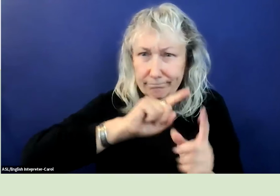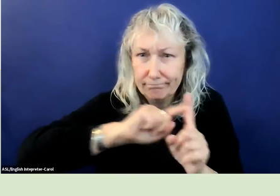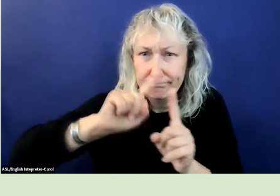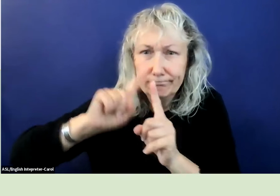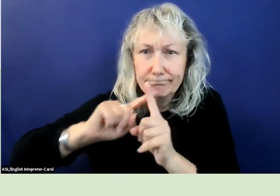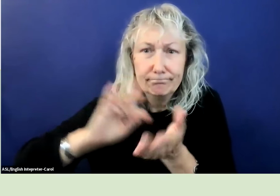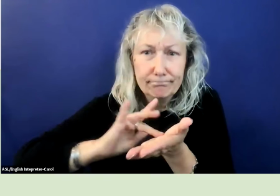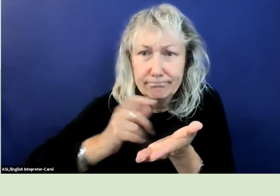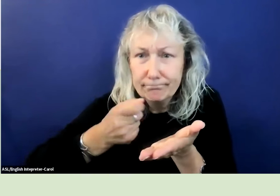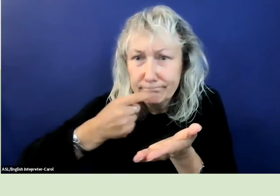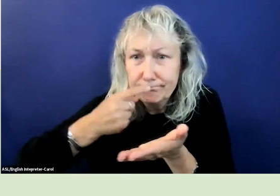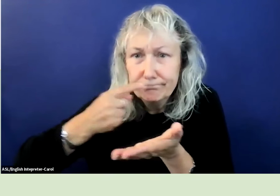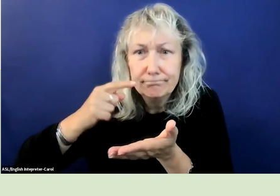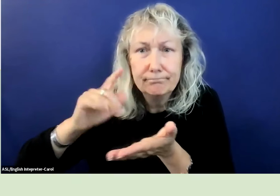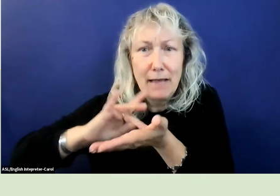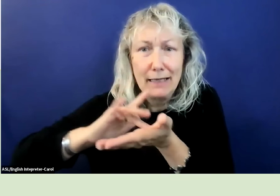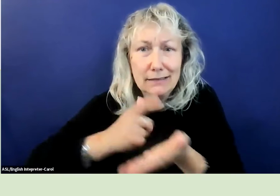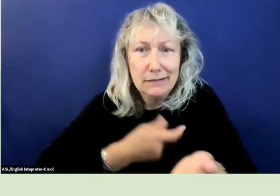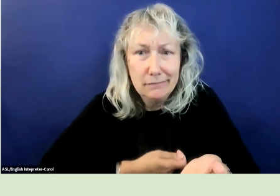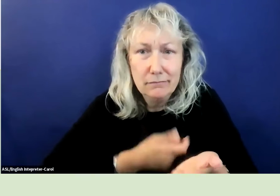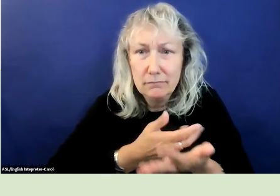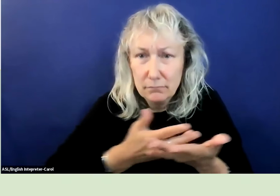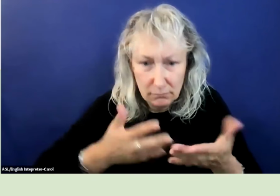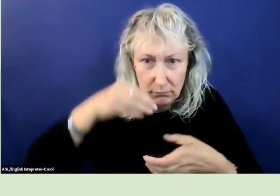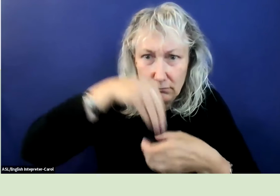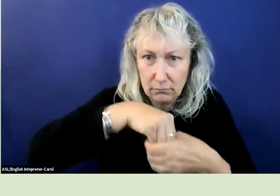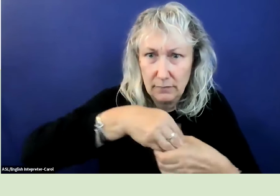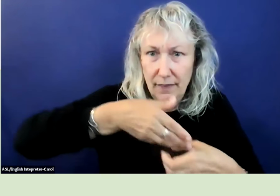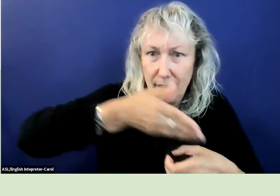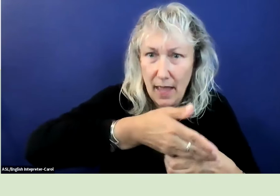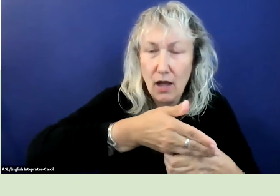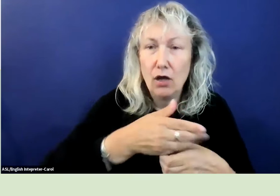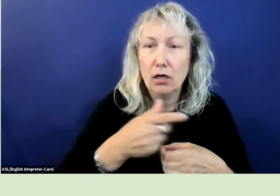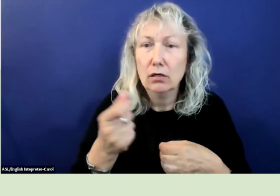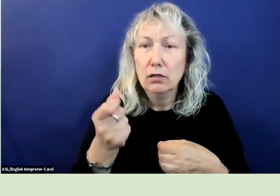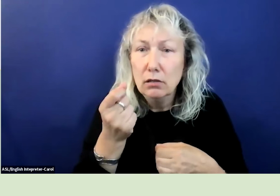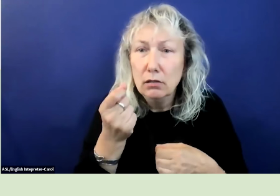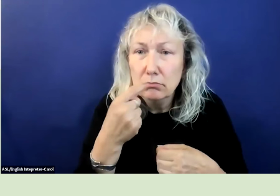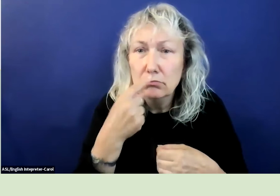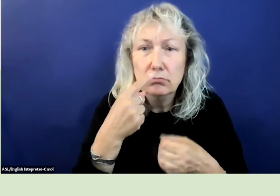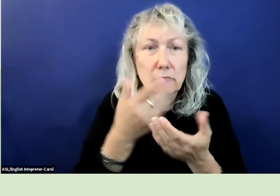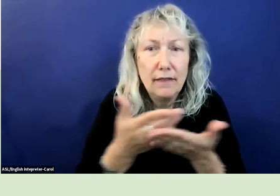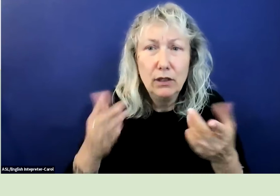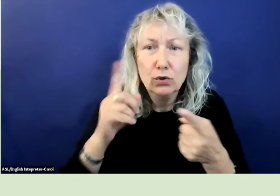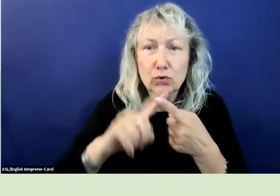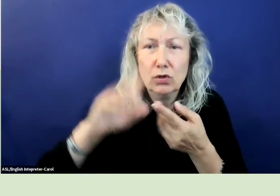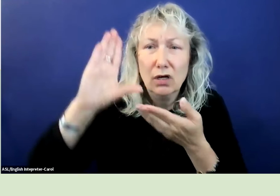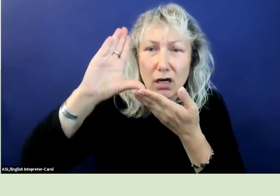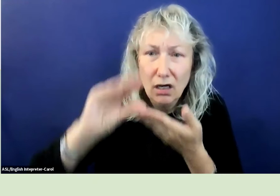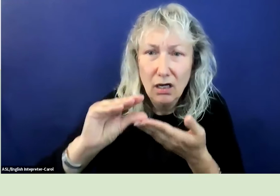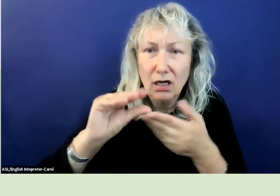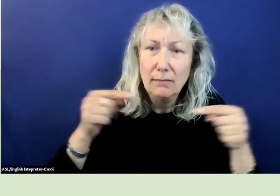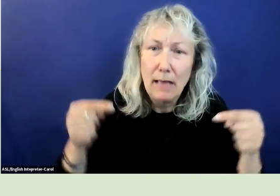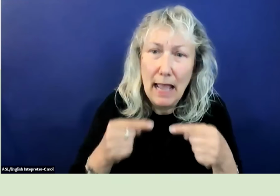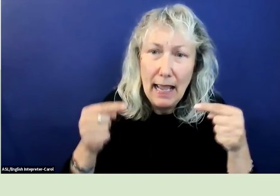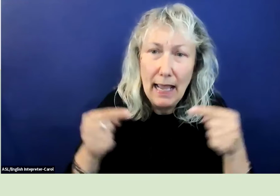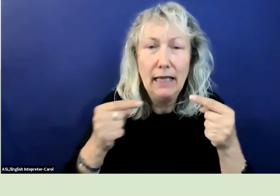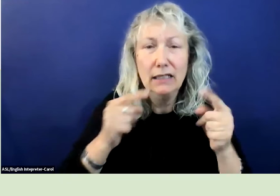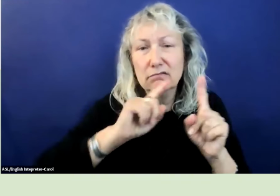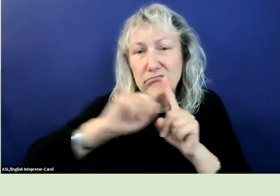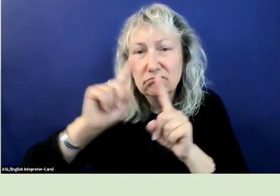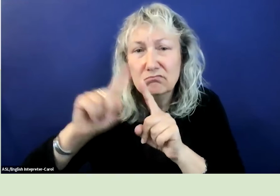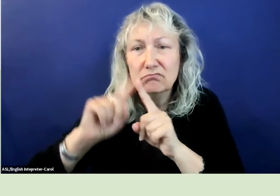prescription medication that we take. We must include pain reliever, antacids, anti-diarrhea